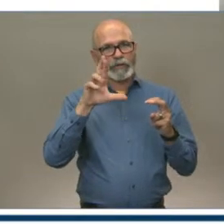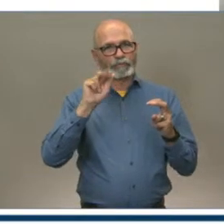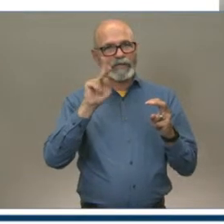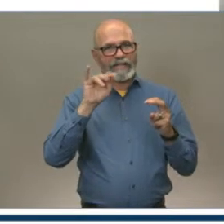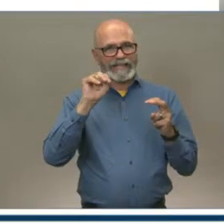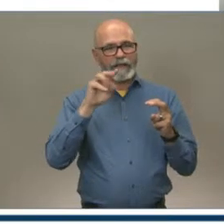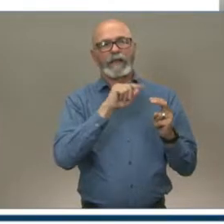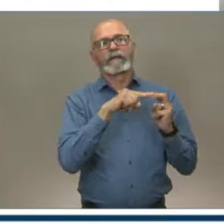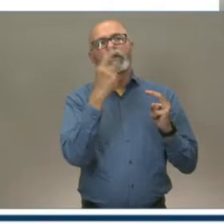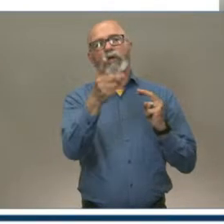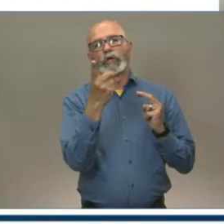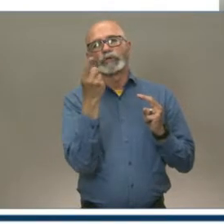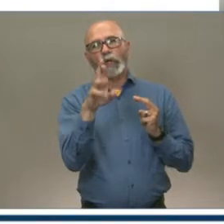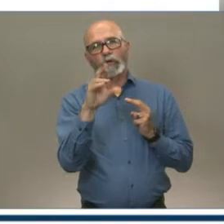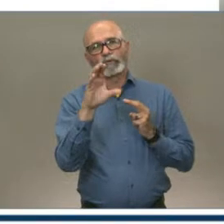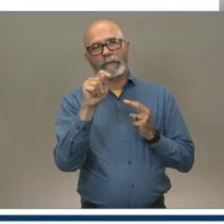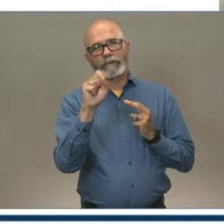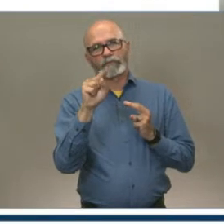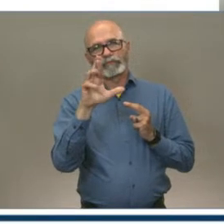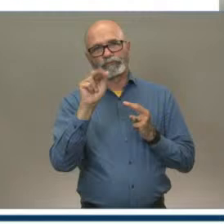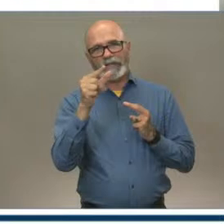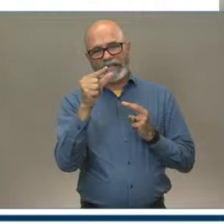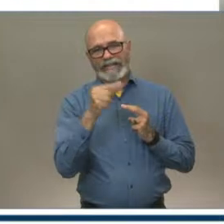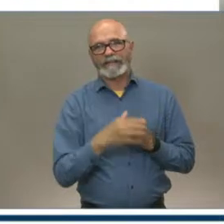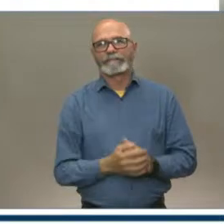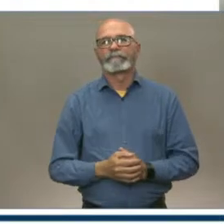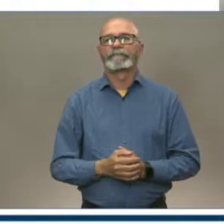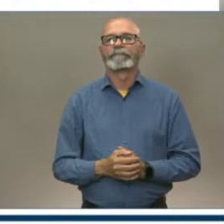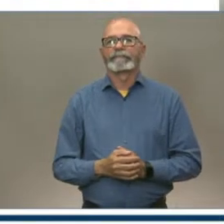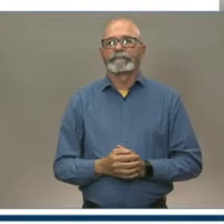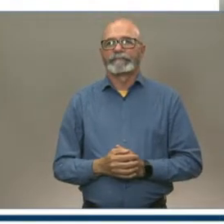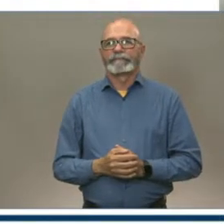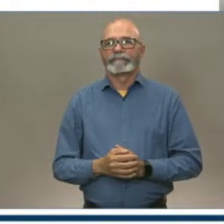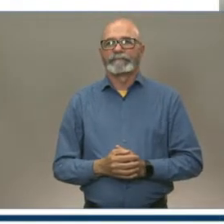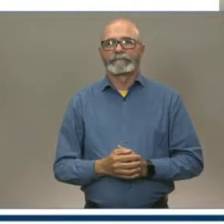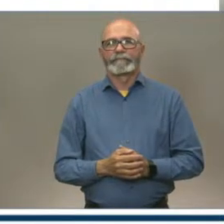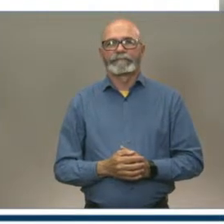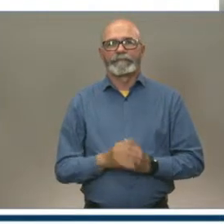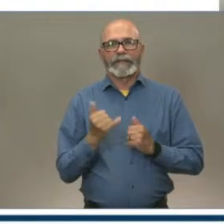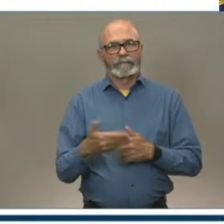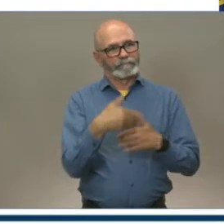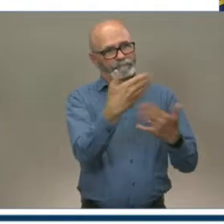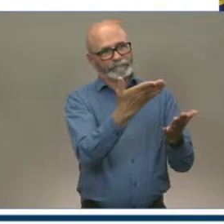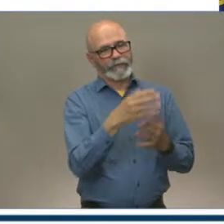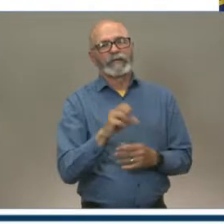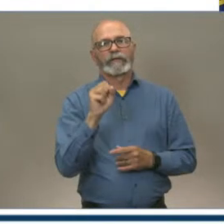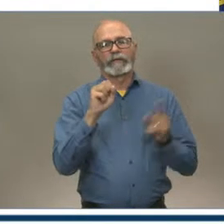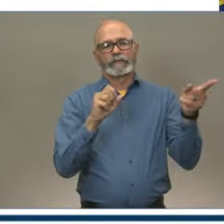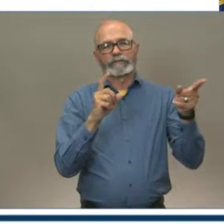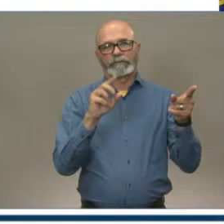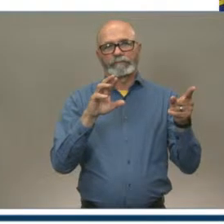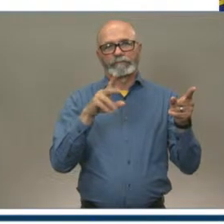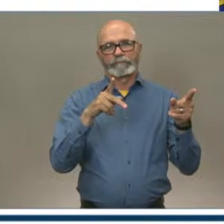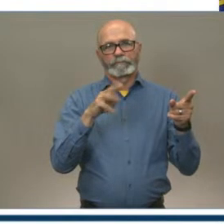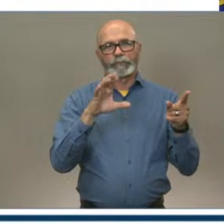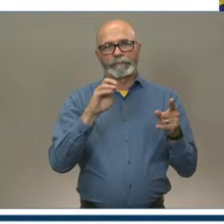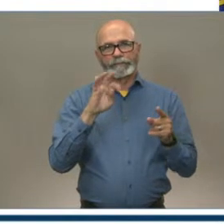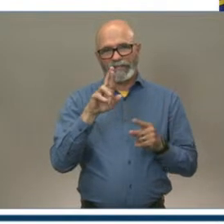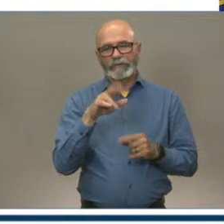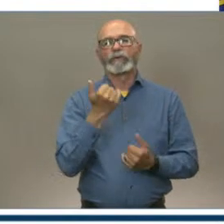Ian Rankin, and Nova Scotia's Chief Medical Officer of Health, Dr. Robert Strang. Go ahead, Premier. Thank you. Good